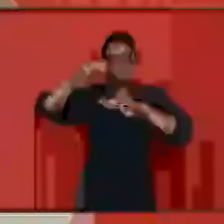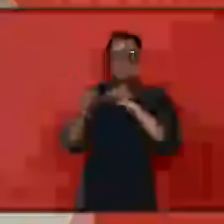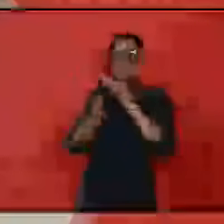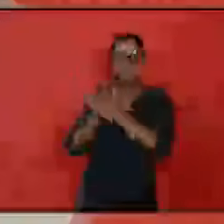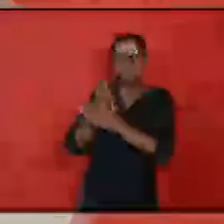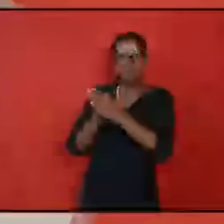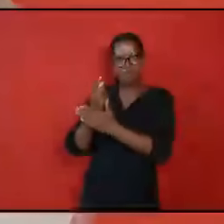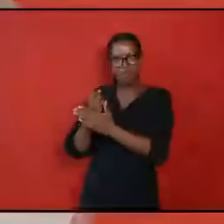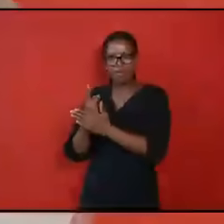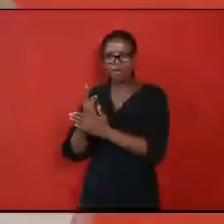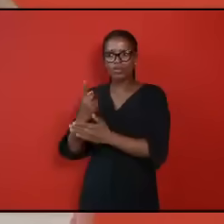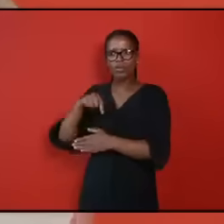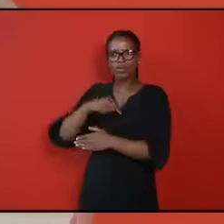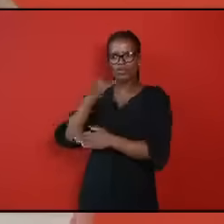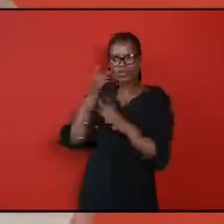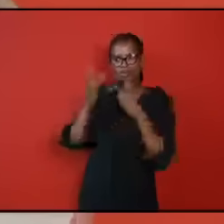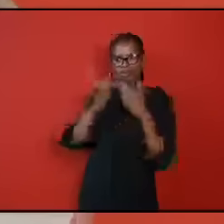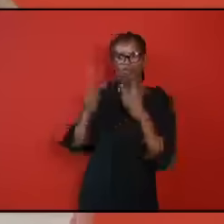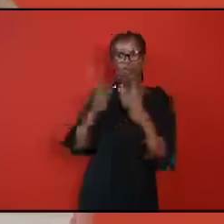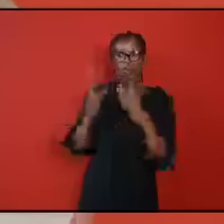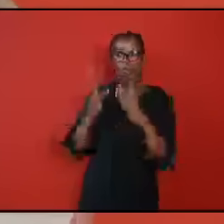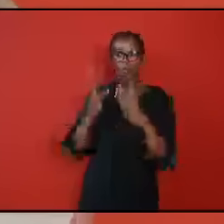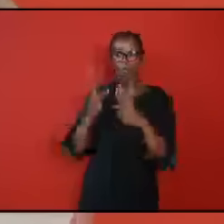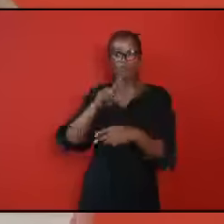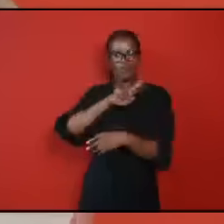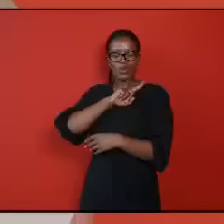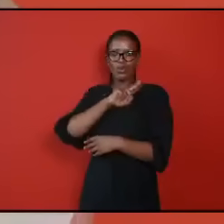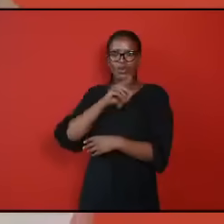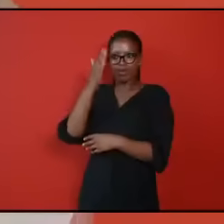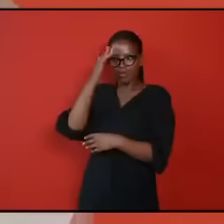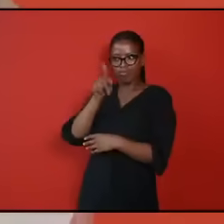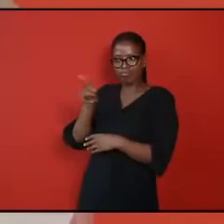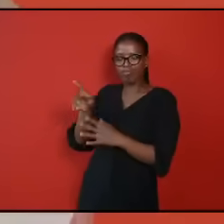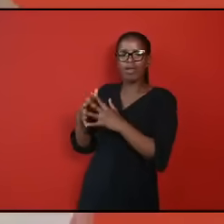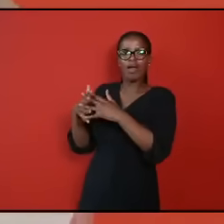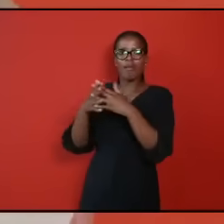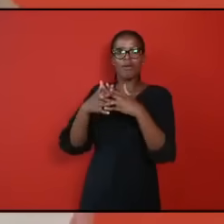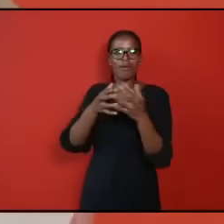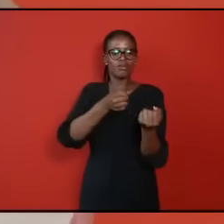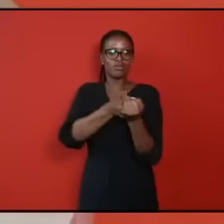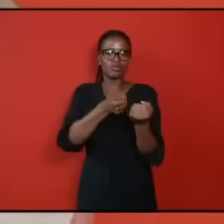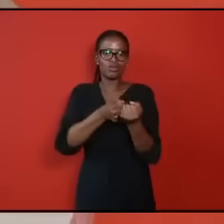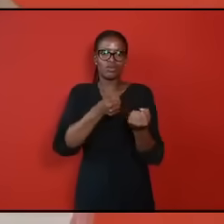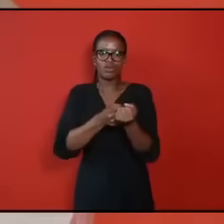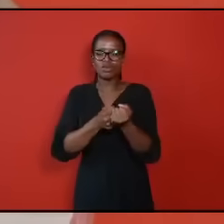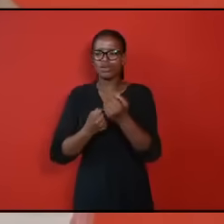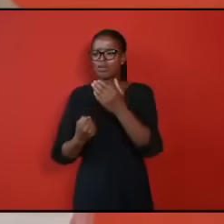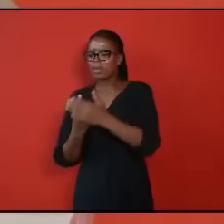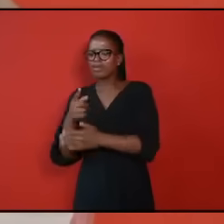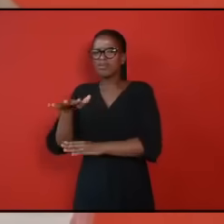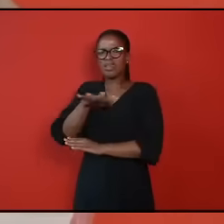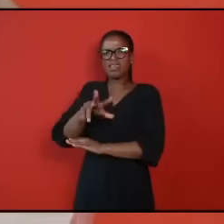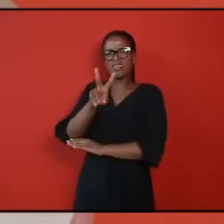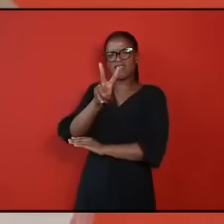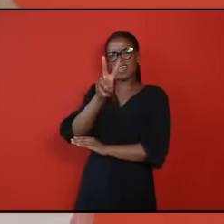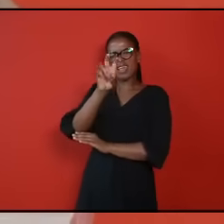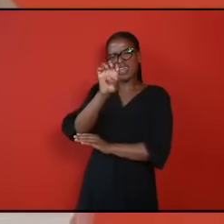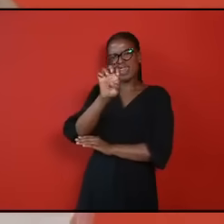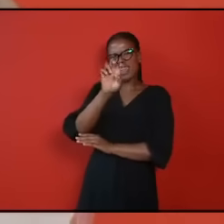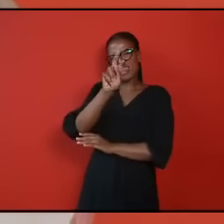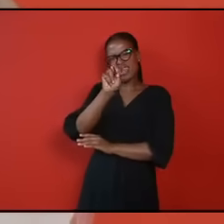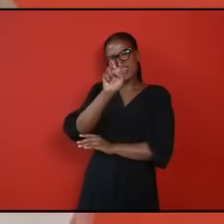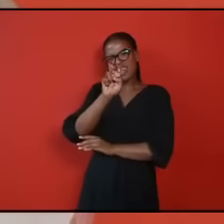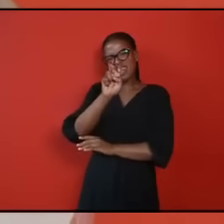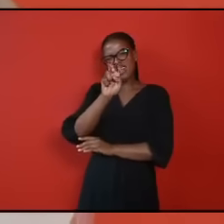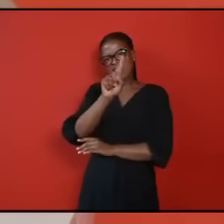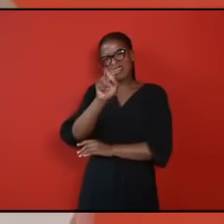any sugarcoating, sponsored by America. What is happening in Venezuela, the